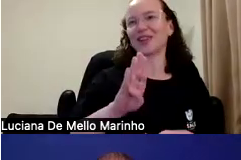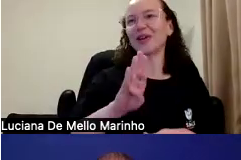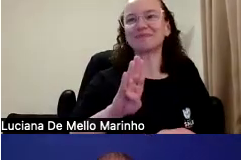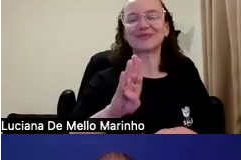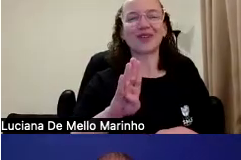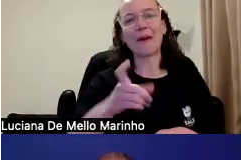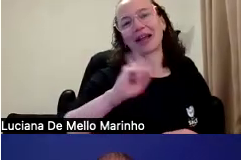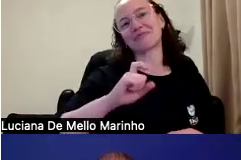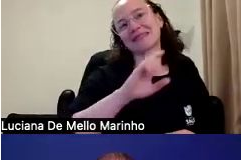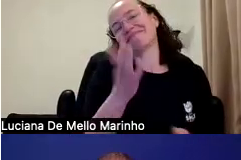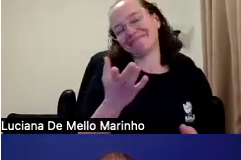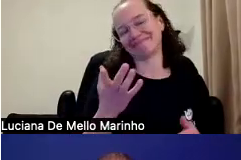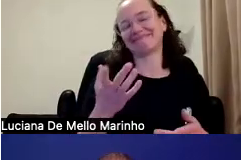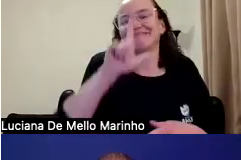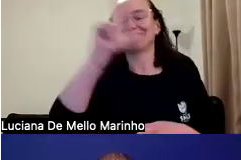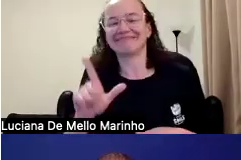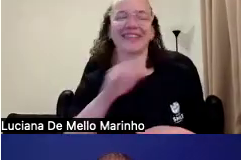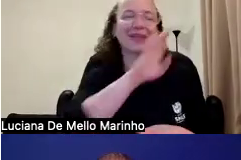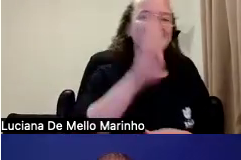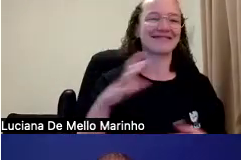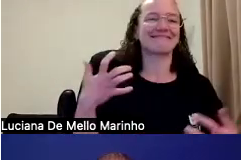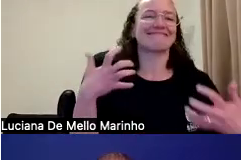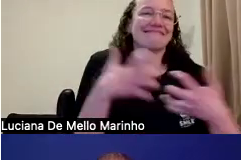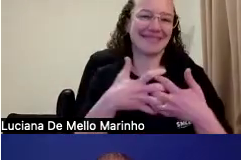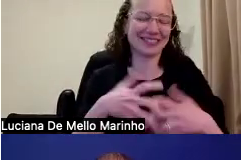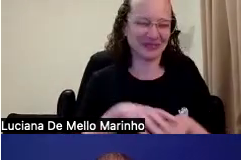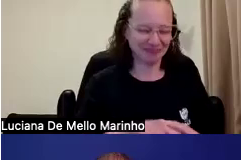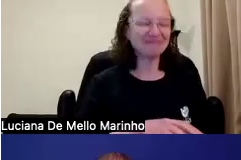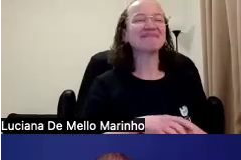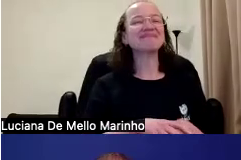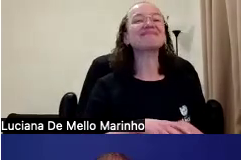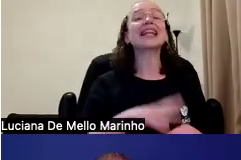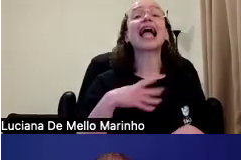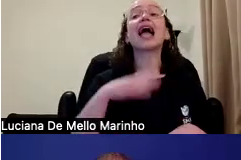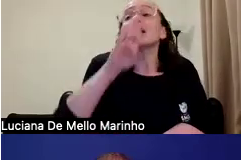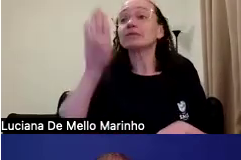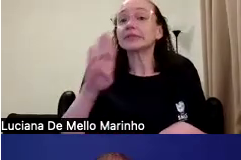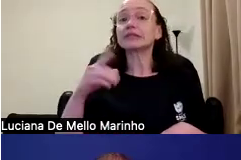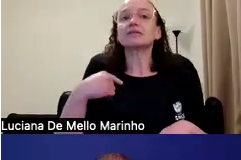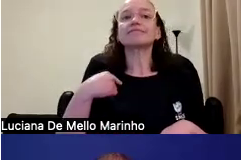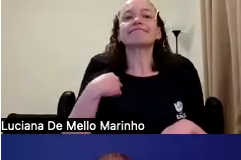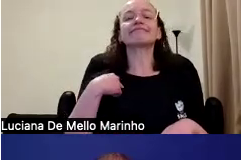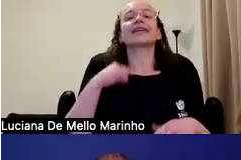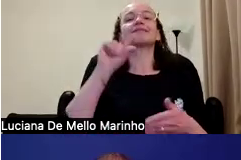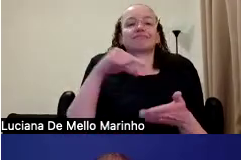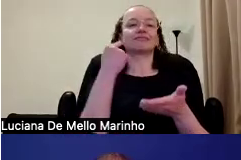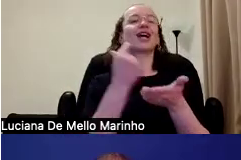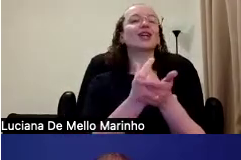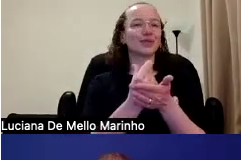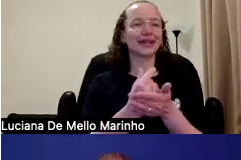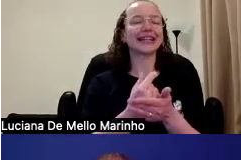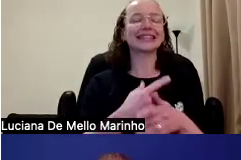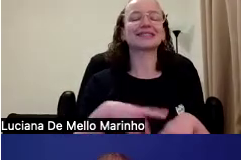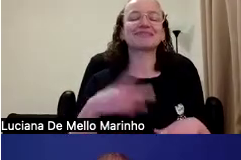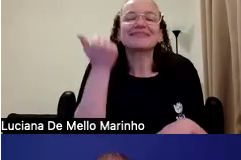I was born in Brazil, so that is why that is my sign name. Luciana, Brazil, the same hand movement.